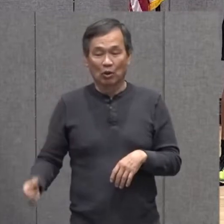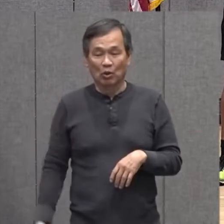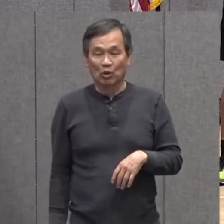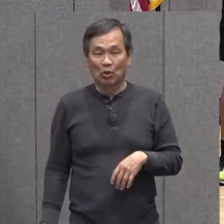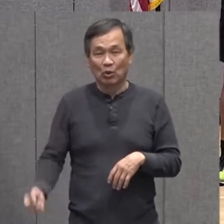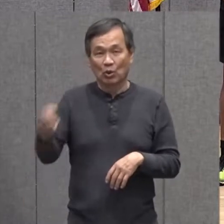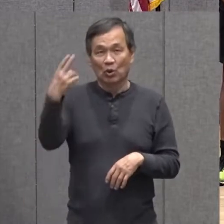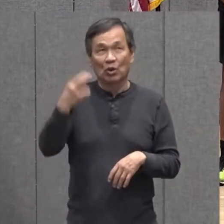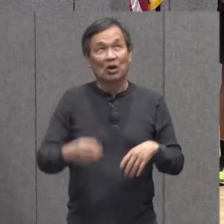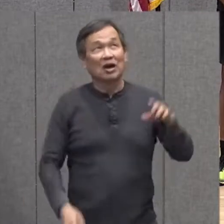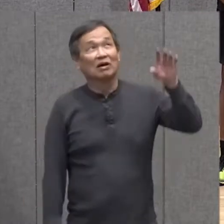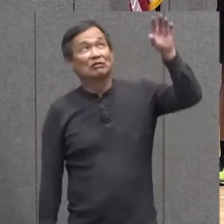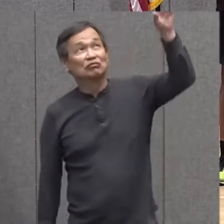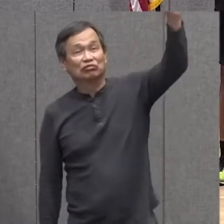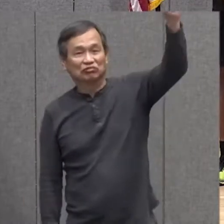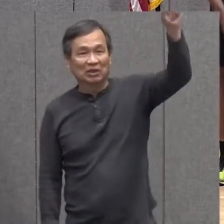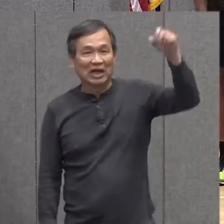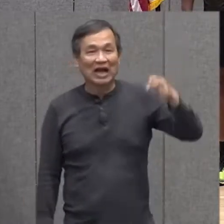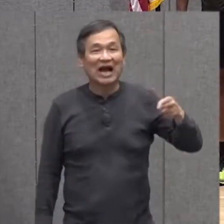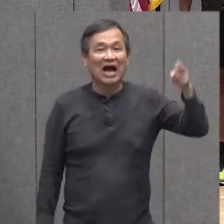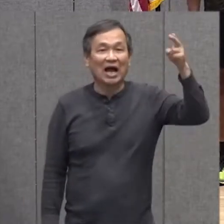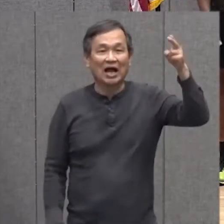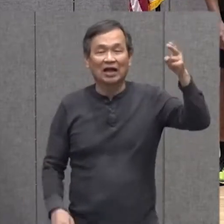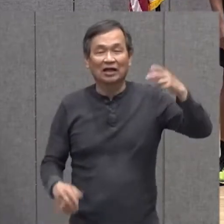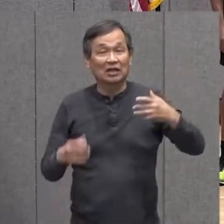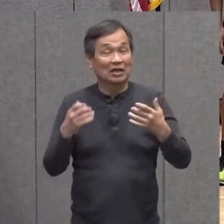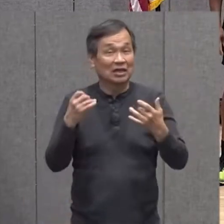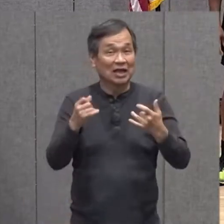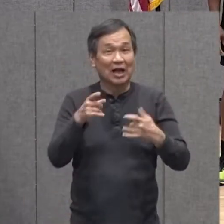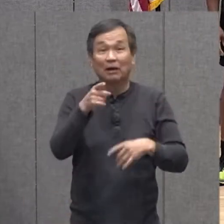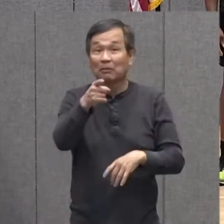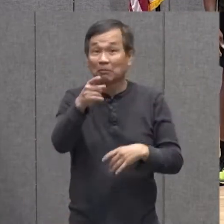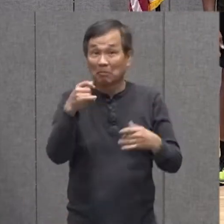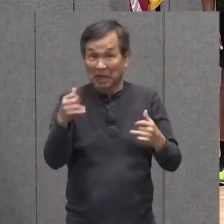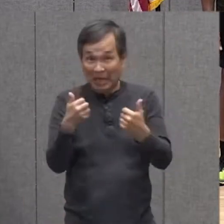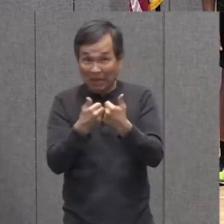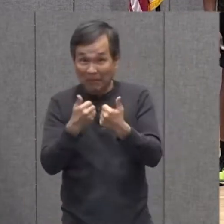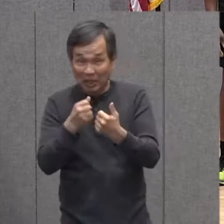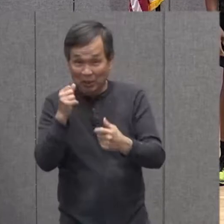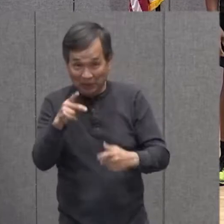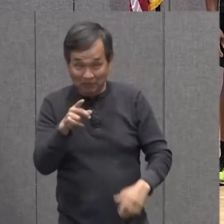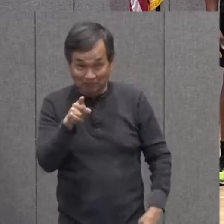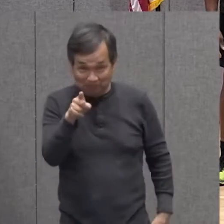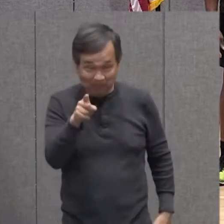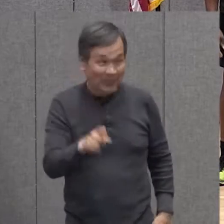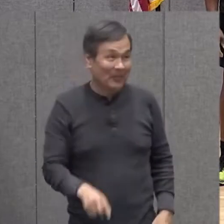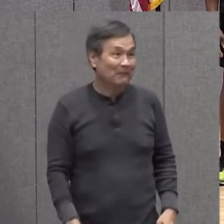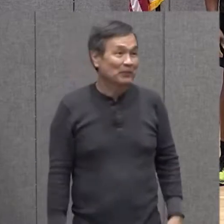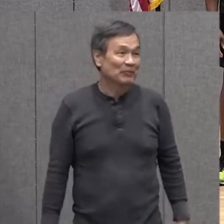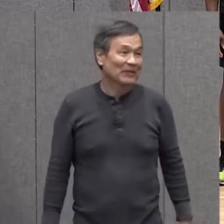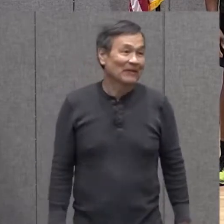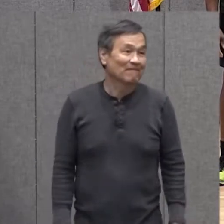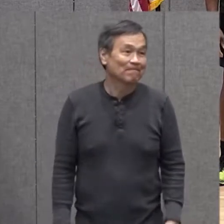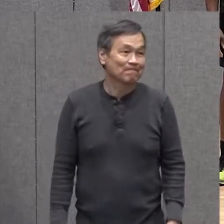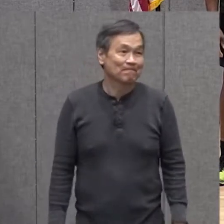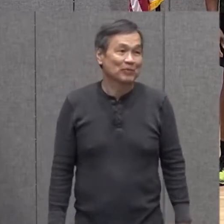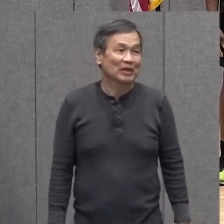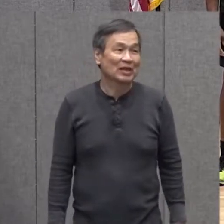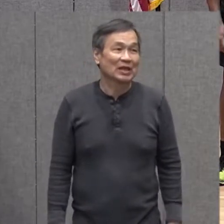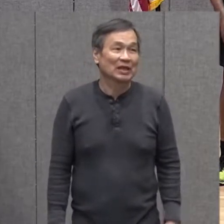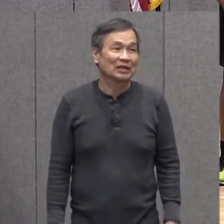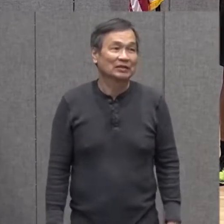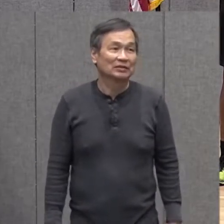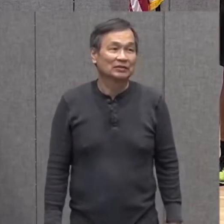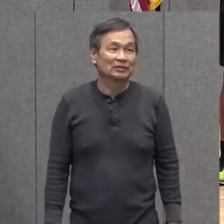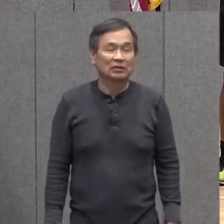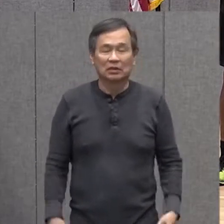high. But let's turn this kind of into a little game. First thing I want you to do is let's throw and catch the plastic bag